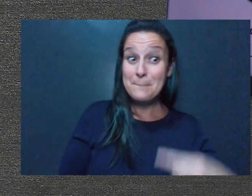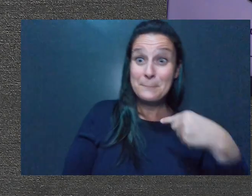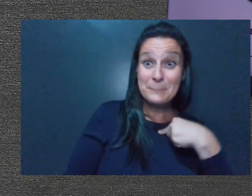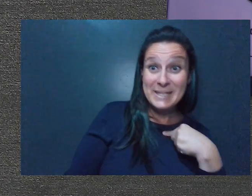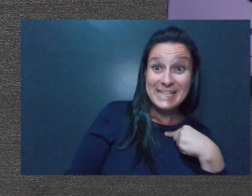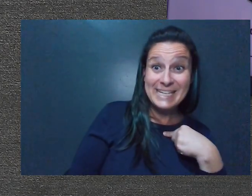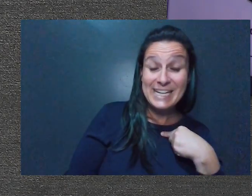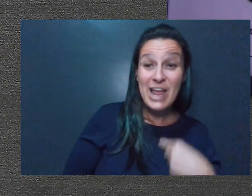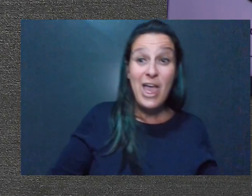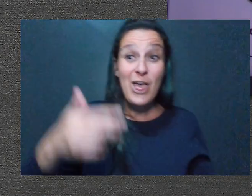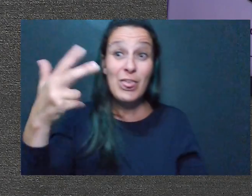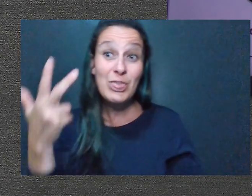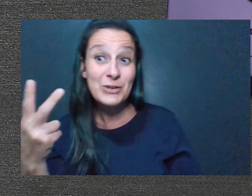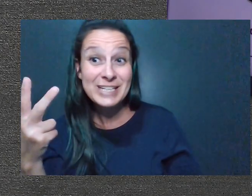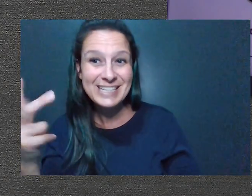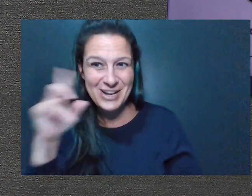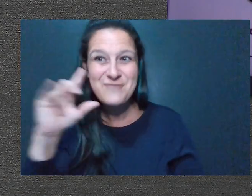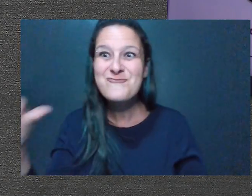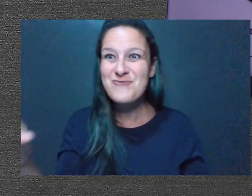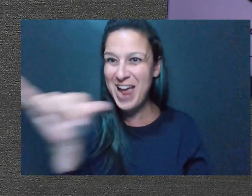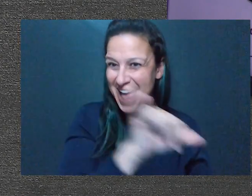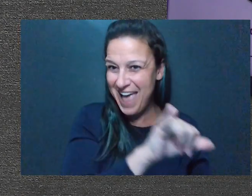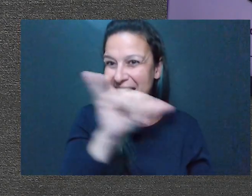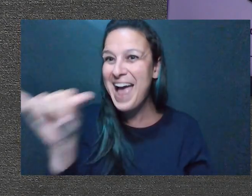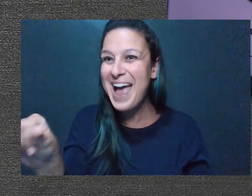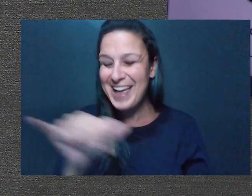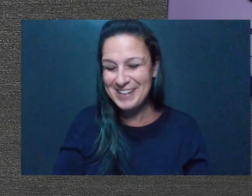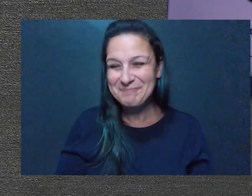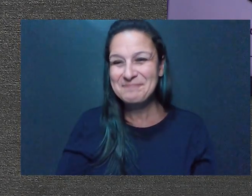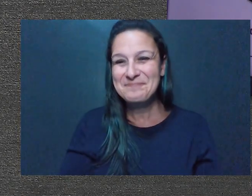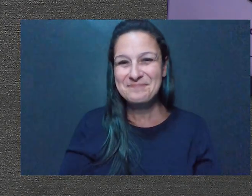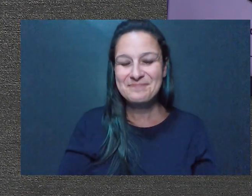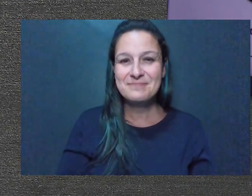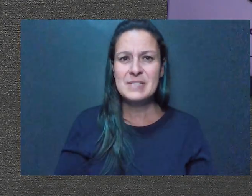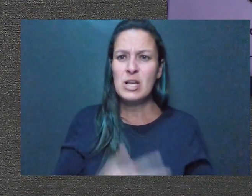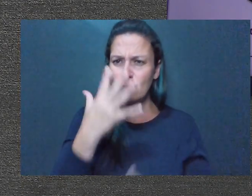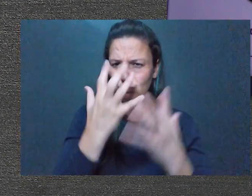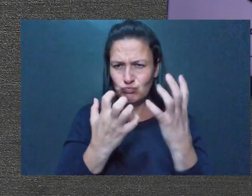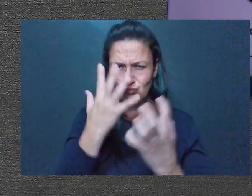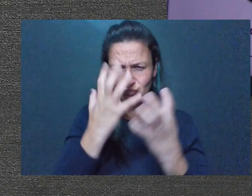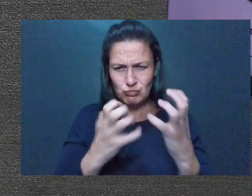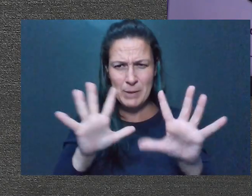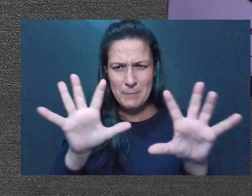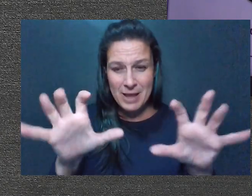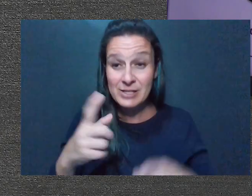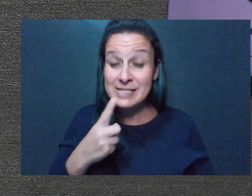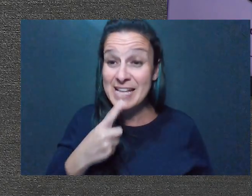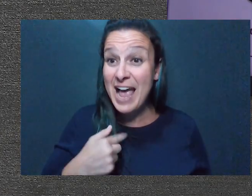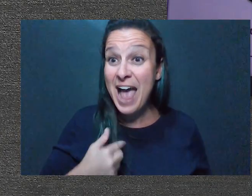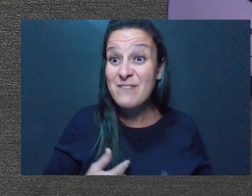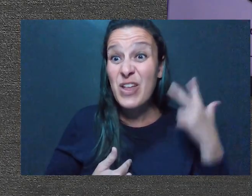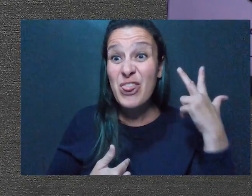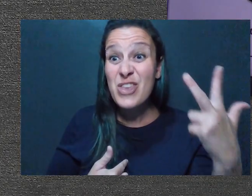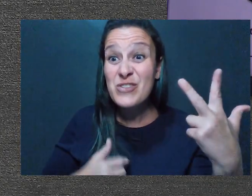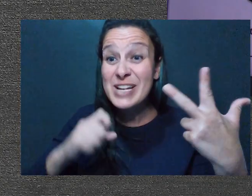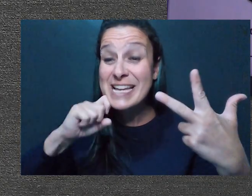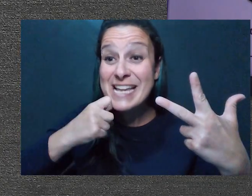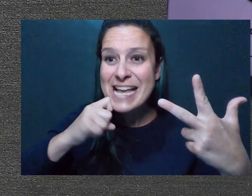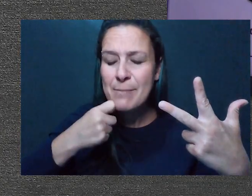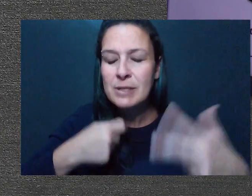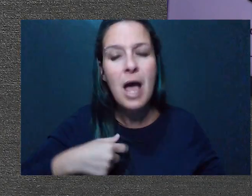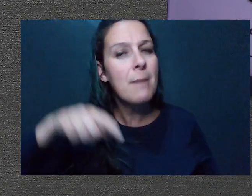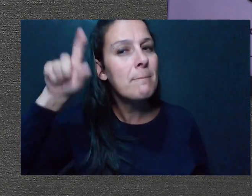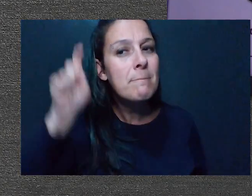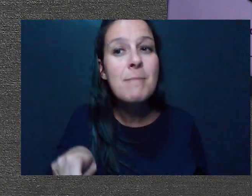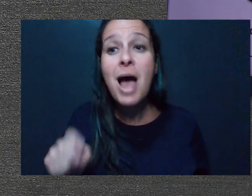Me, 3. They rhyme. This grumpy monster says, I have 3 apples. I must